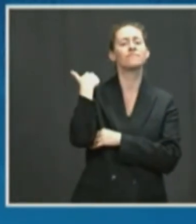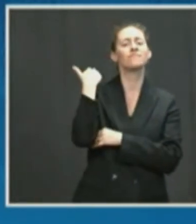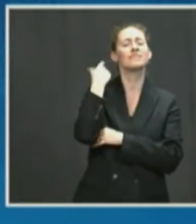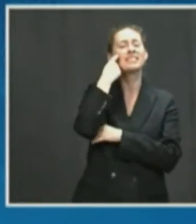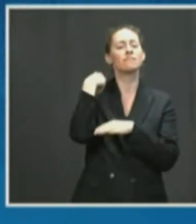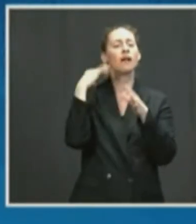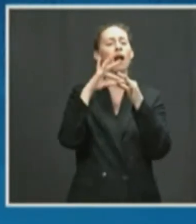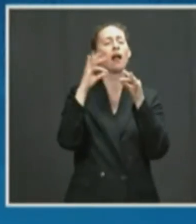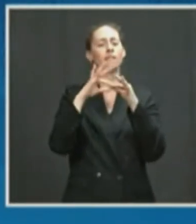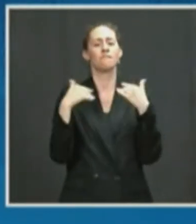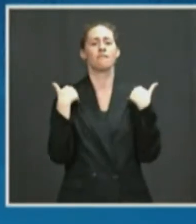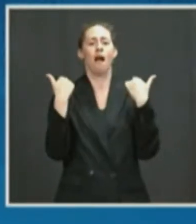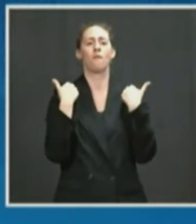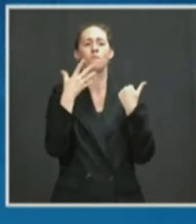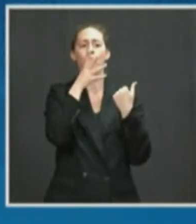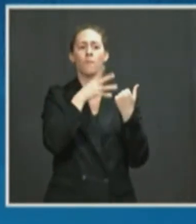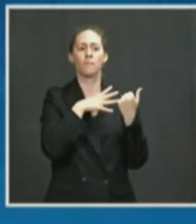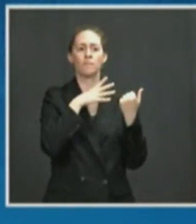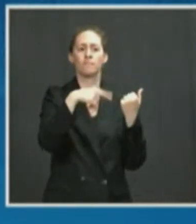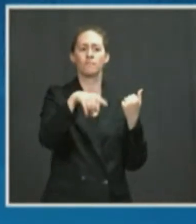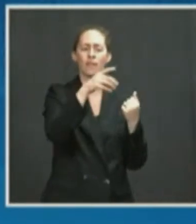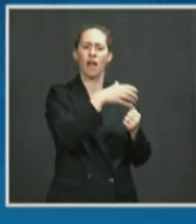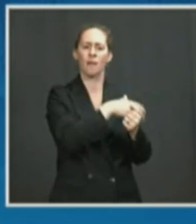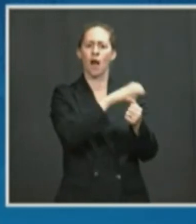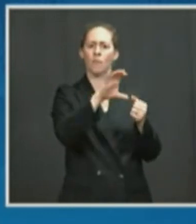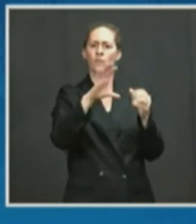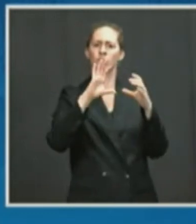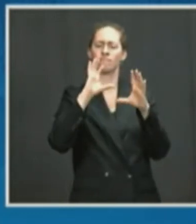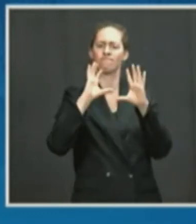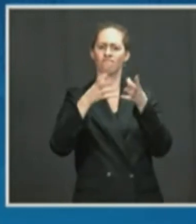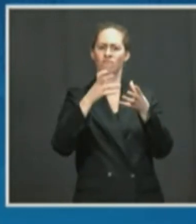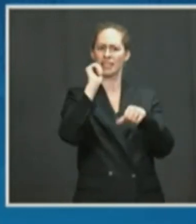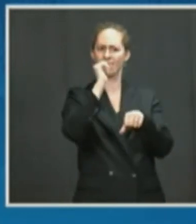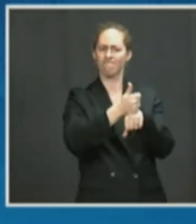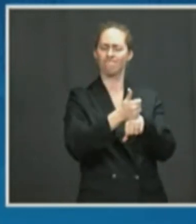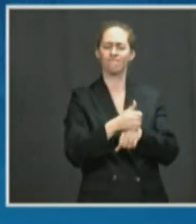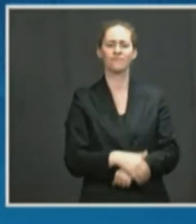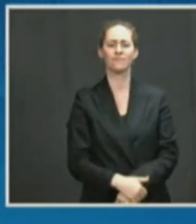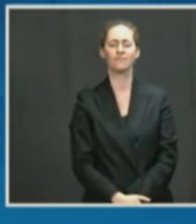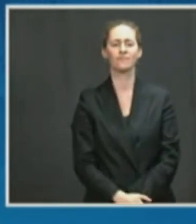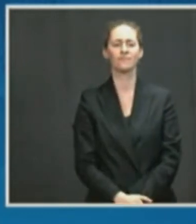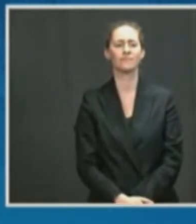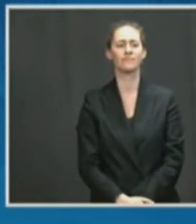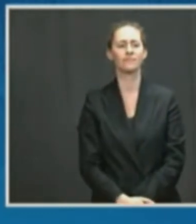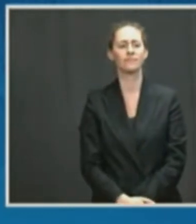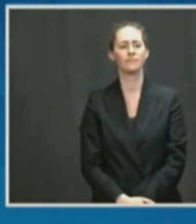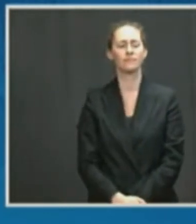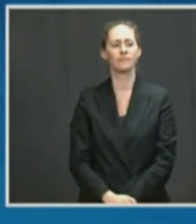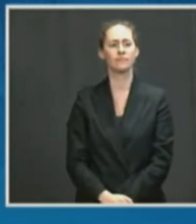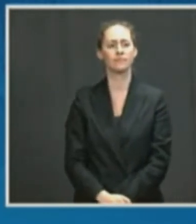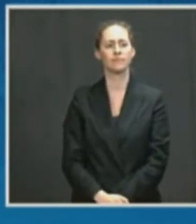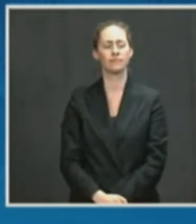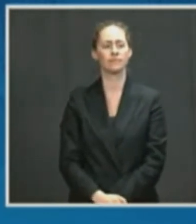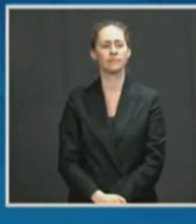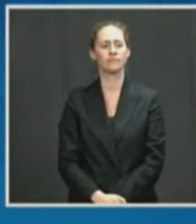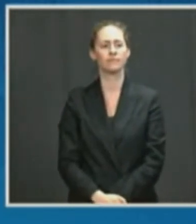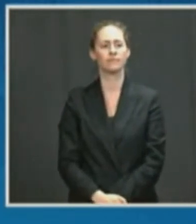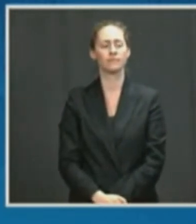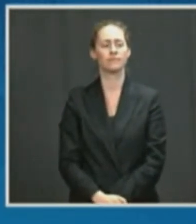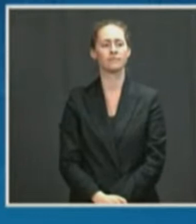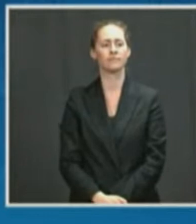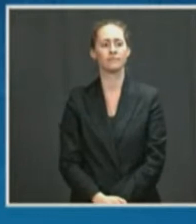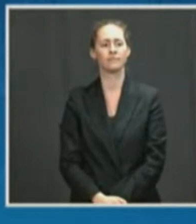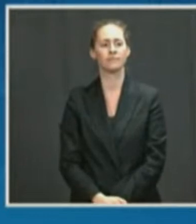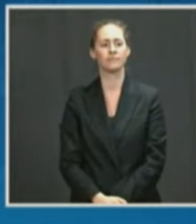is the new head of USAID, is putting a lot of attention into the capacity we have to support the